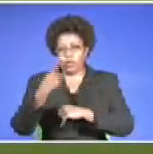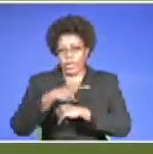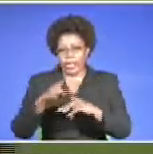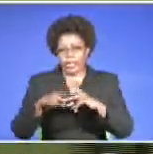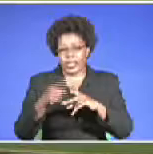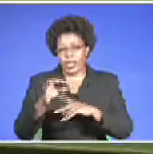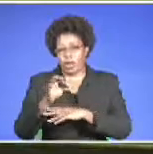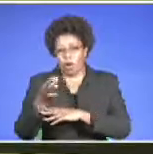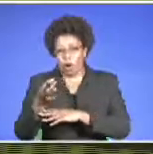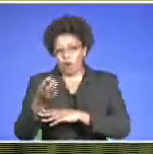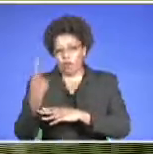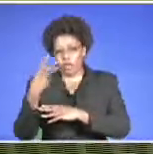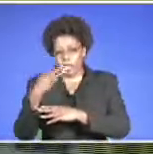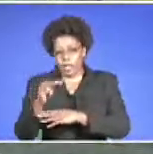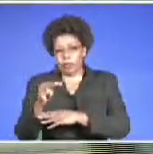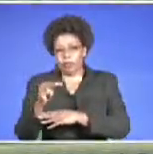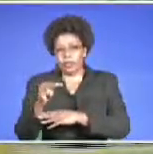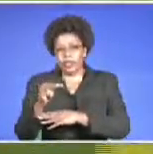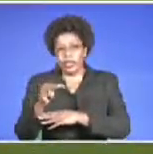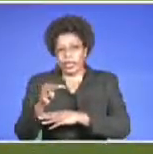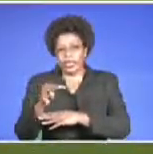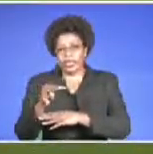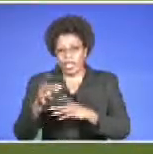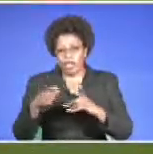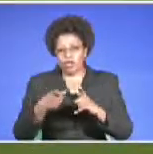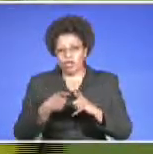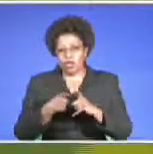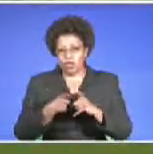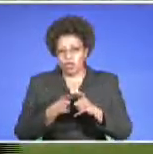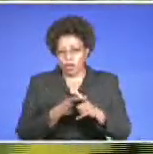off him. So I just kind of like to try to run off him, but